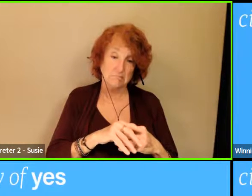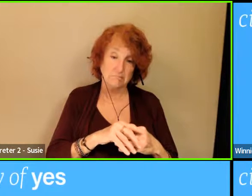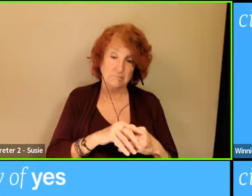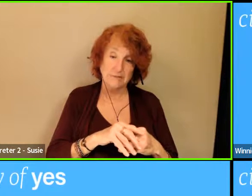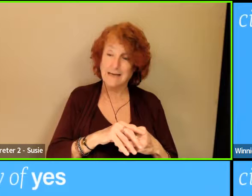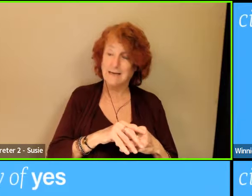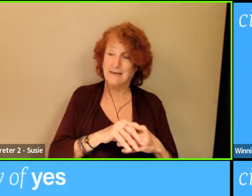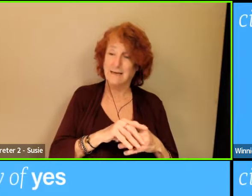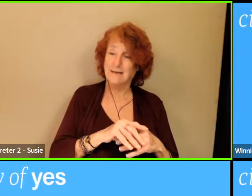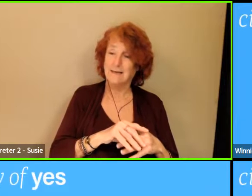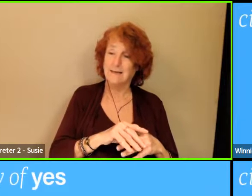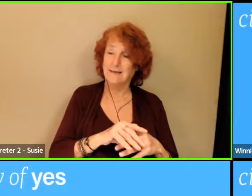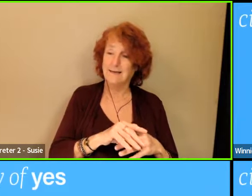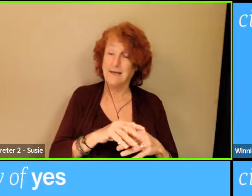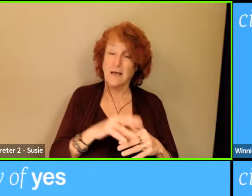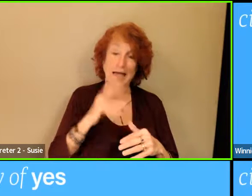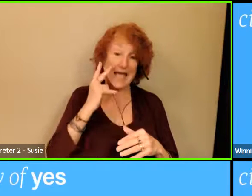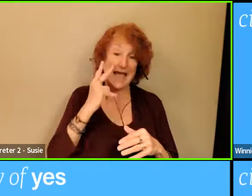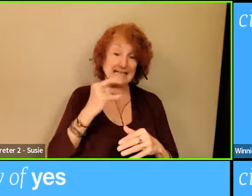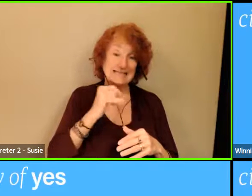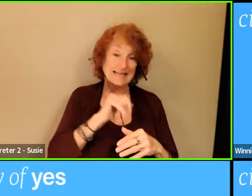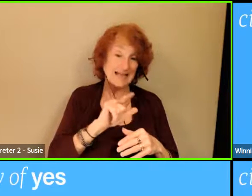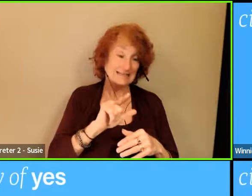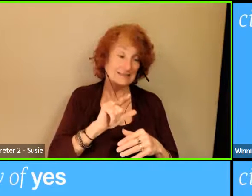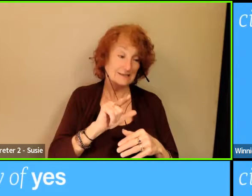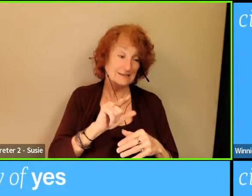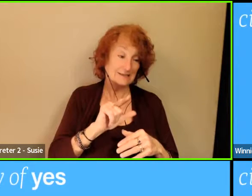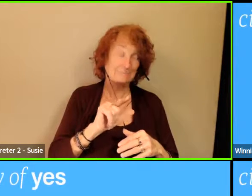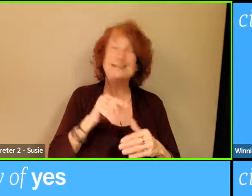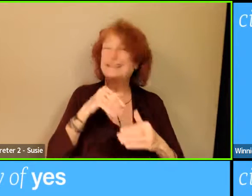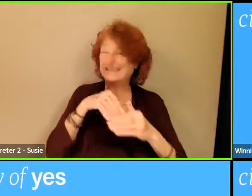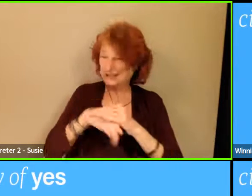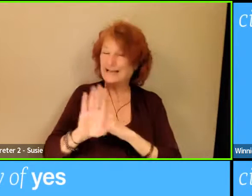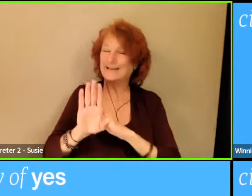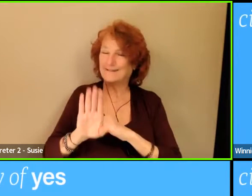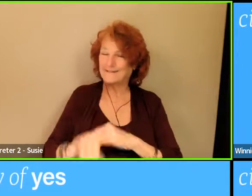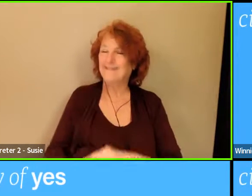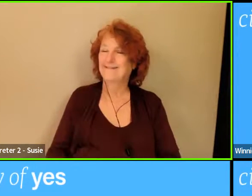Oh, I see Hazel. okay, she got in.